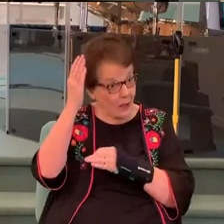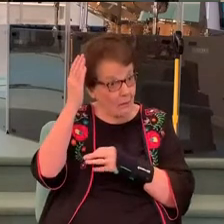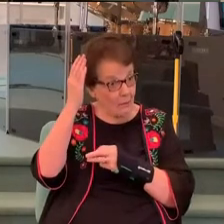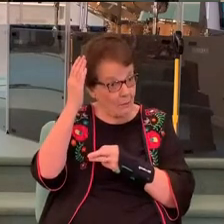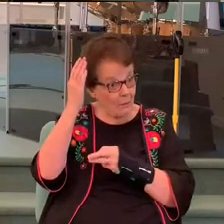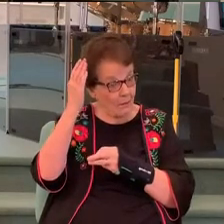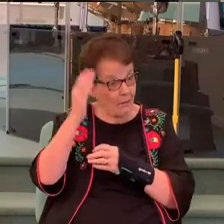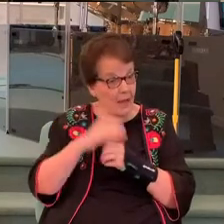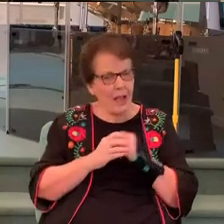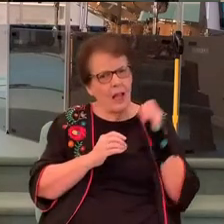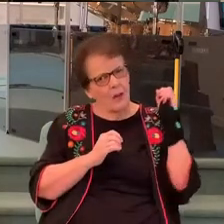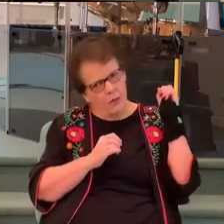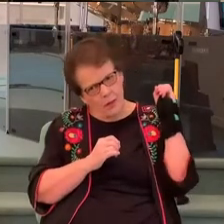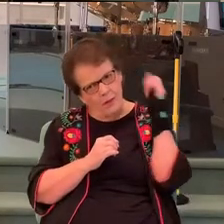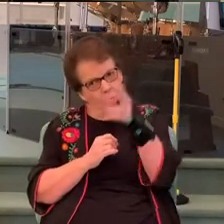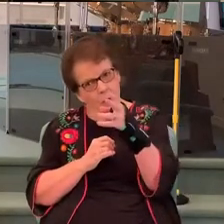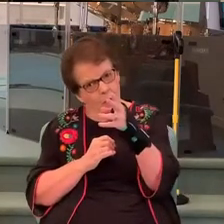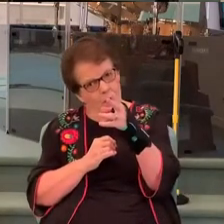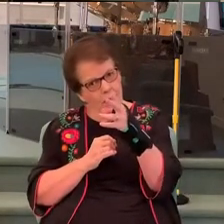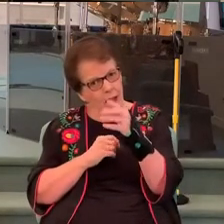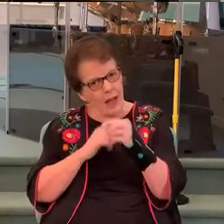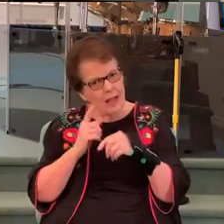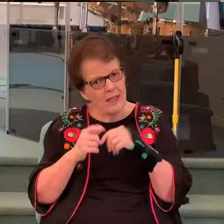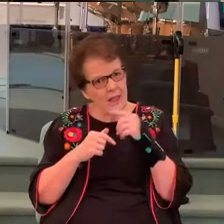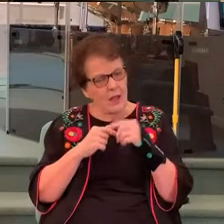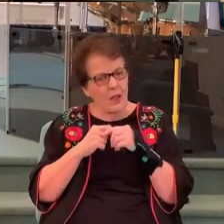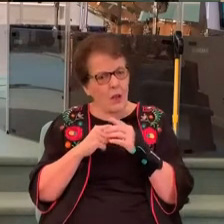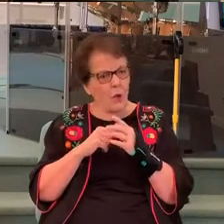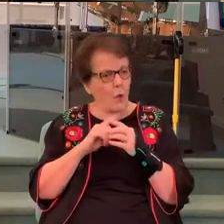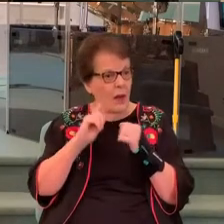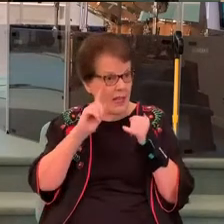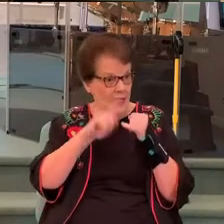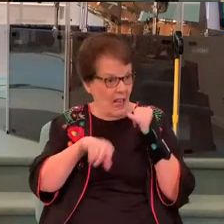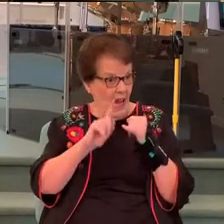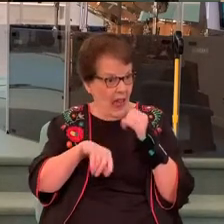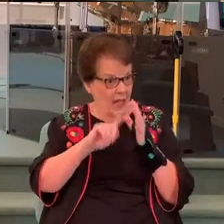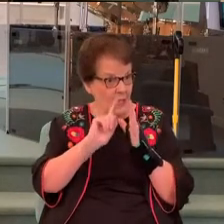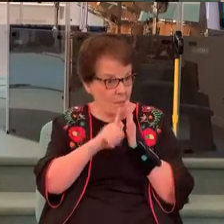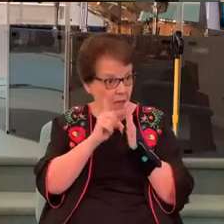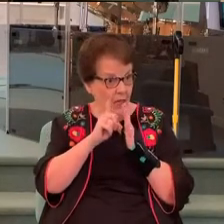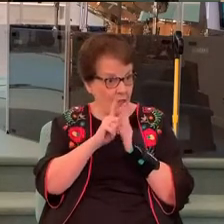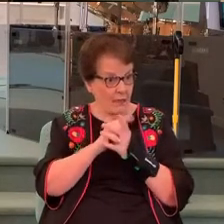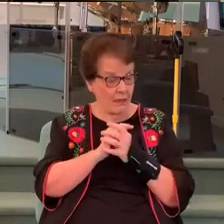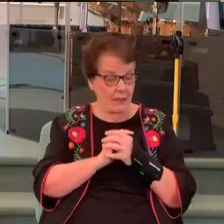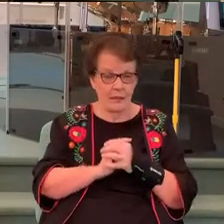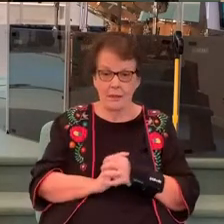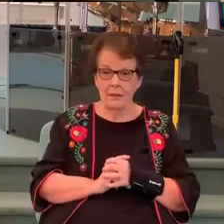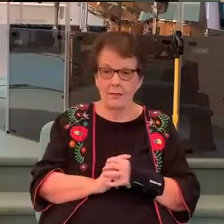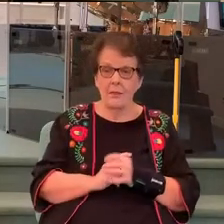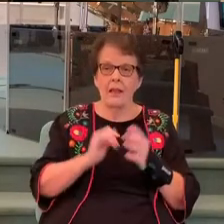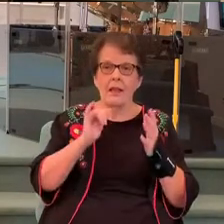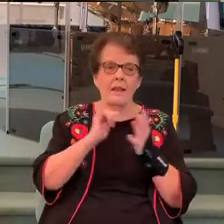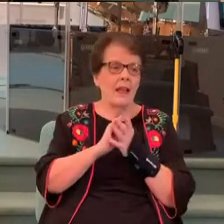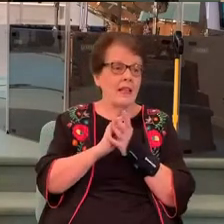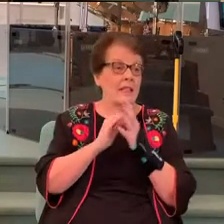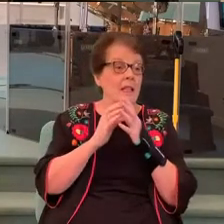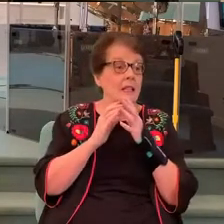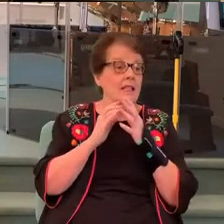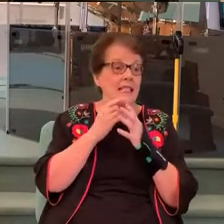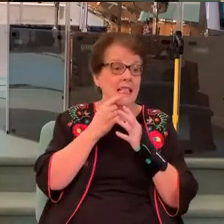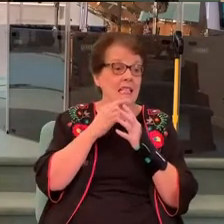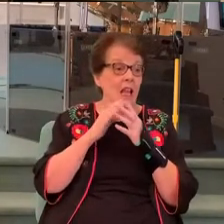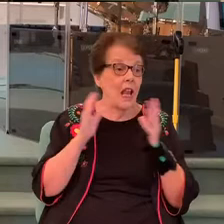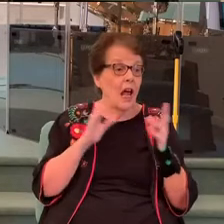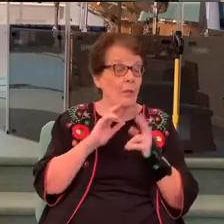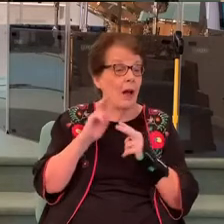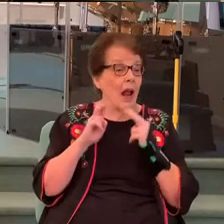this Hail Mary when everything is on the line. And that says so much about how we view God, but it also says so much